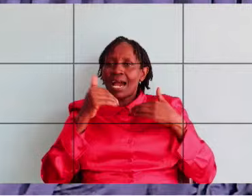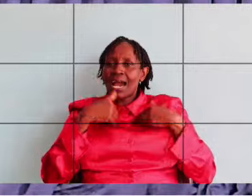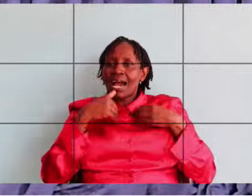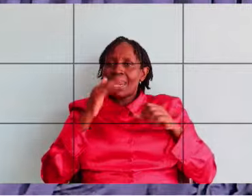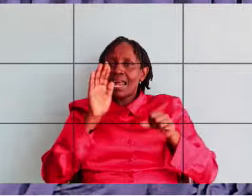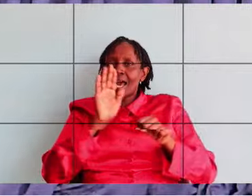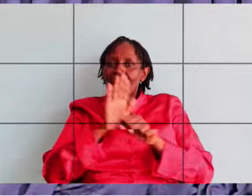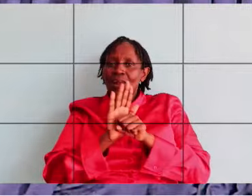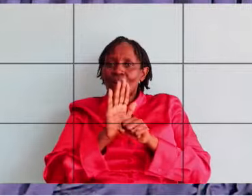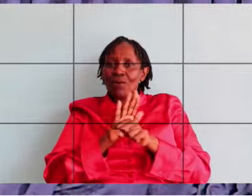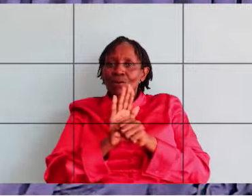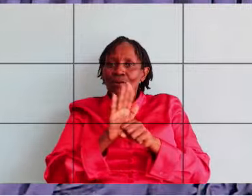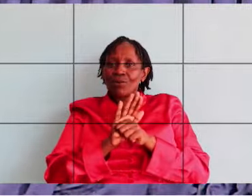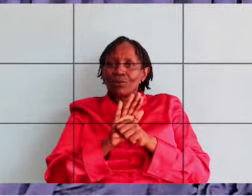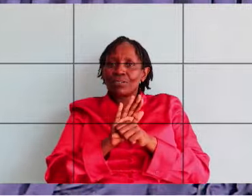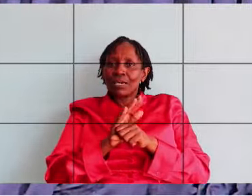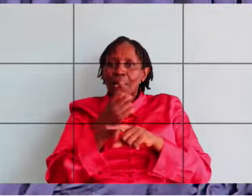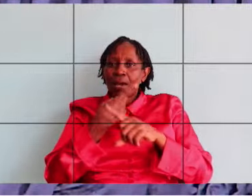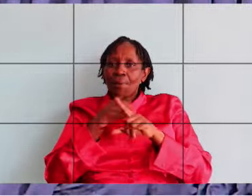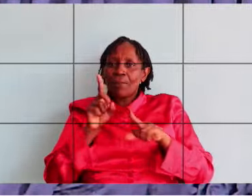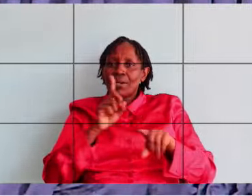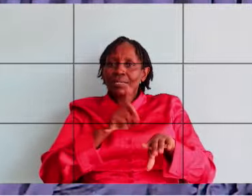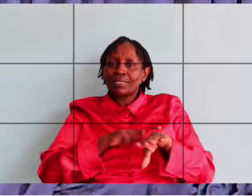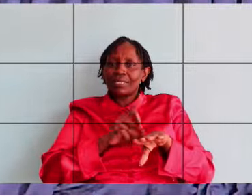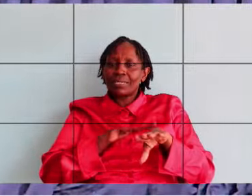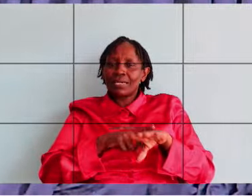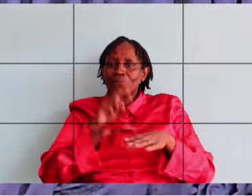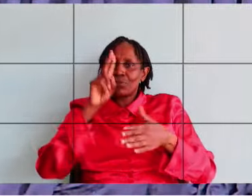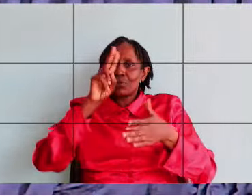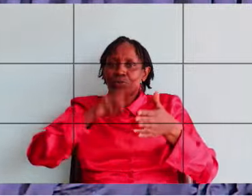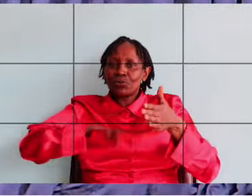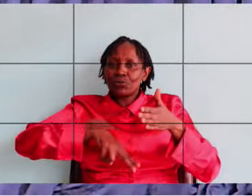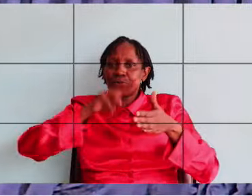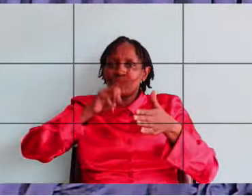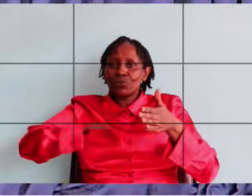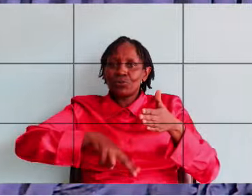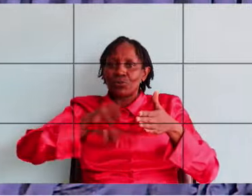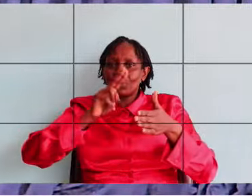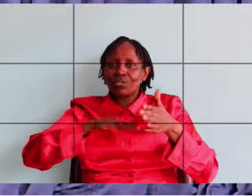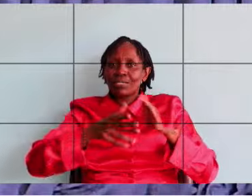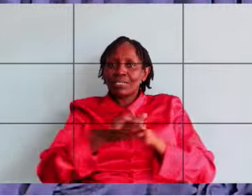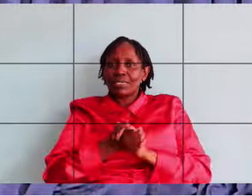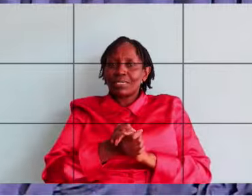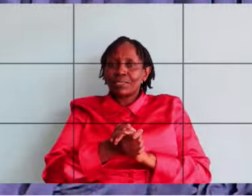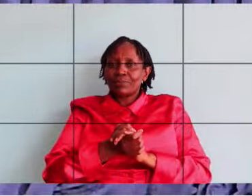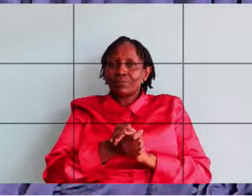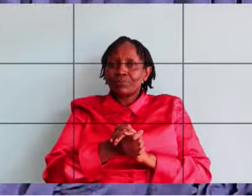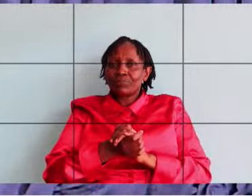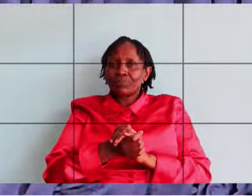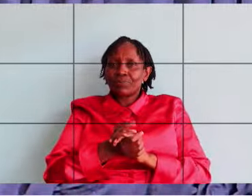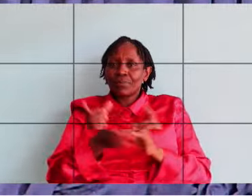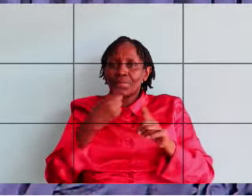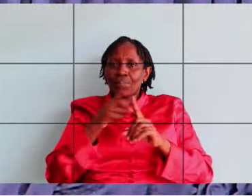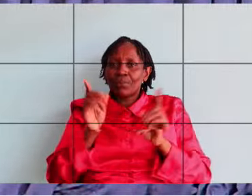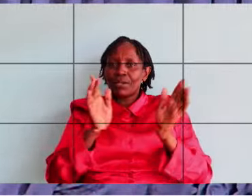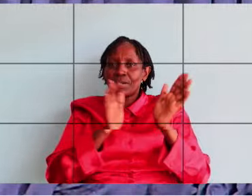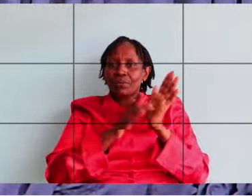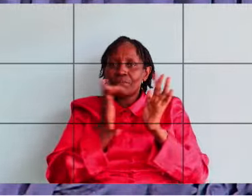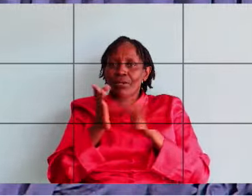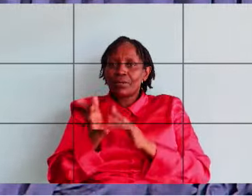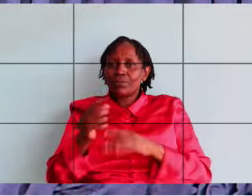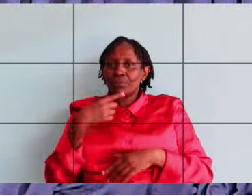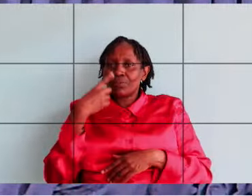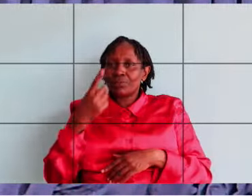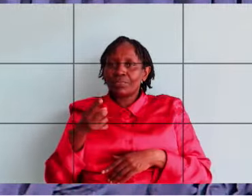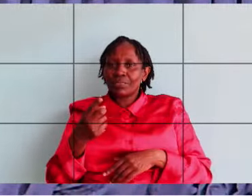actually. When you read, you see the Bible describes them as a people who are actually in need. But the Bible says, out of the heart